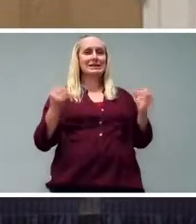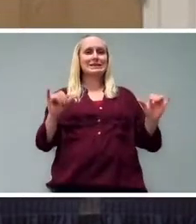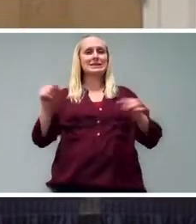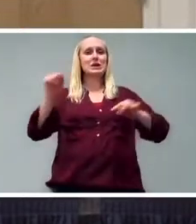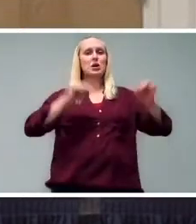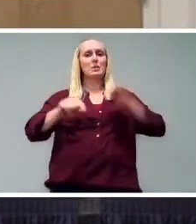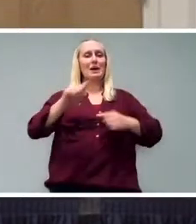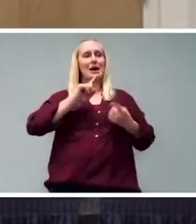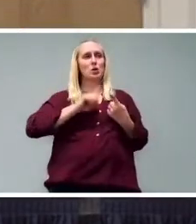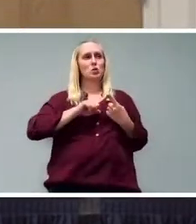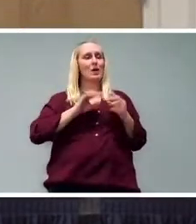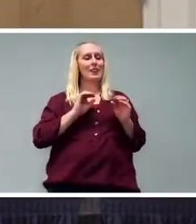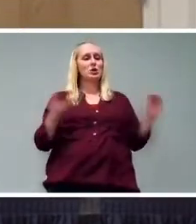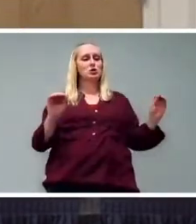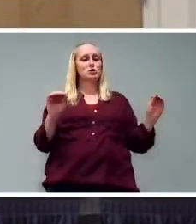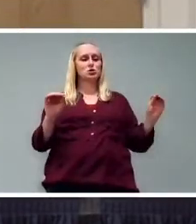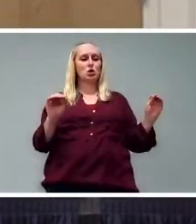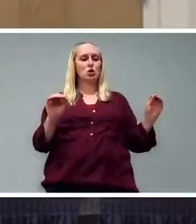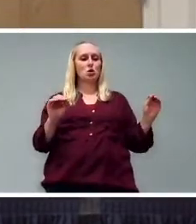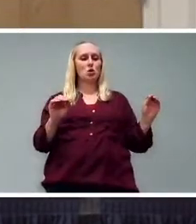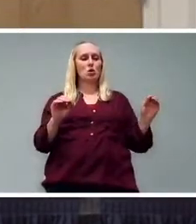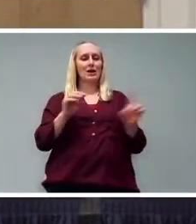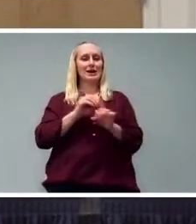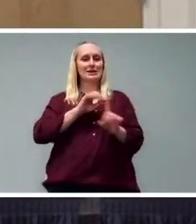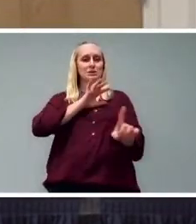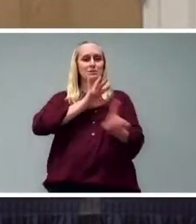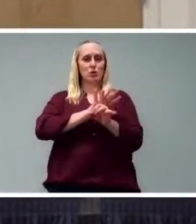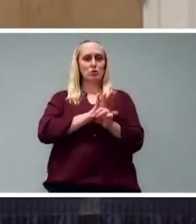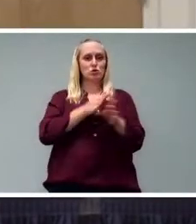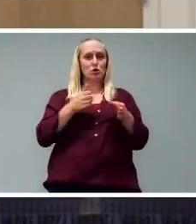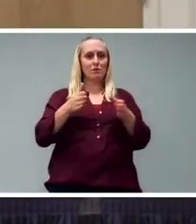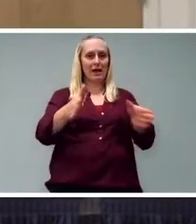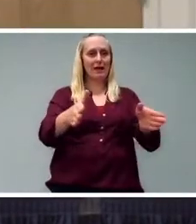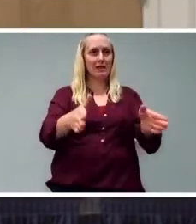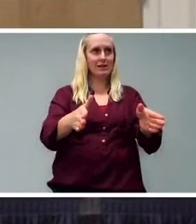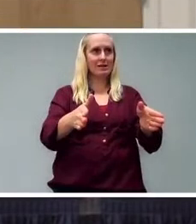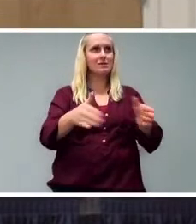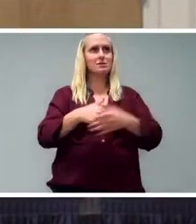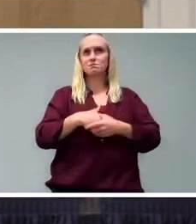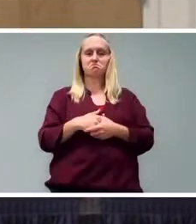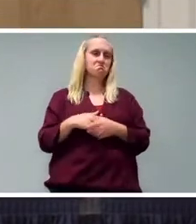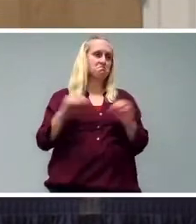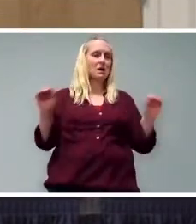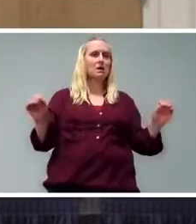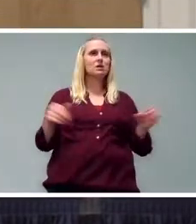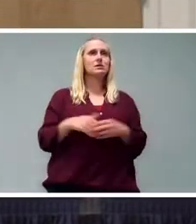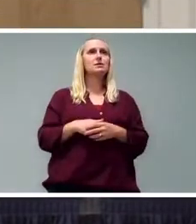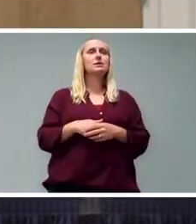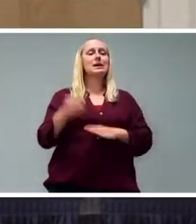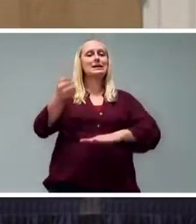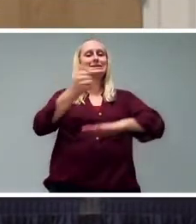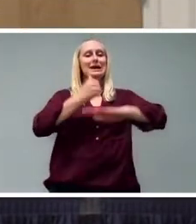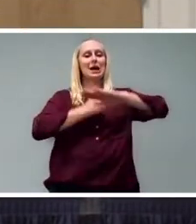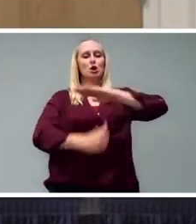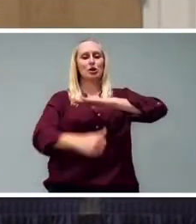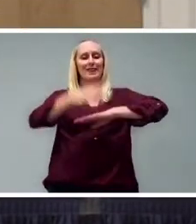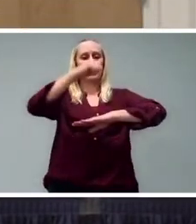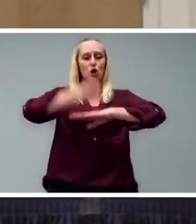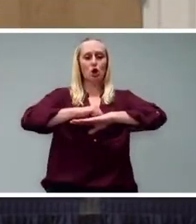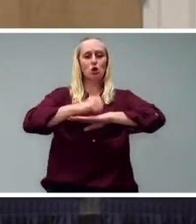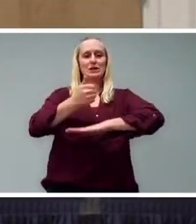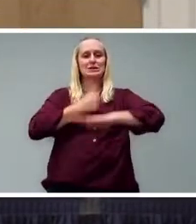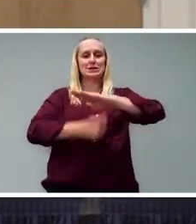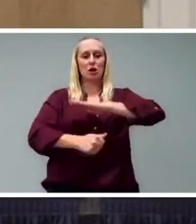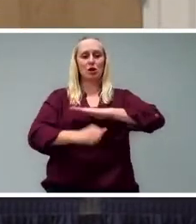are no exposure paths. Keyword. Yeah, there are no exposure paths. It's underneath concrete, it's underneath